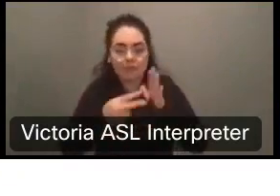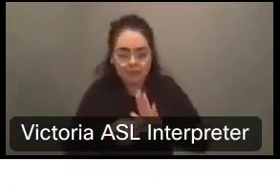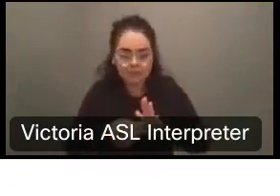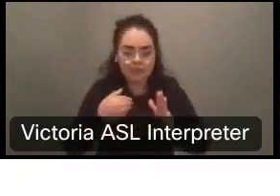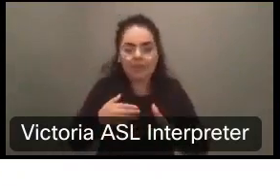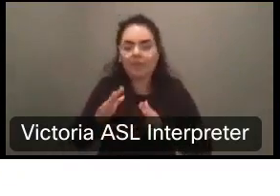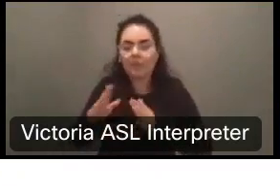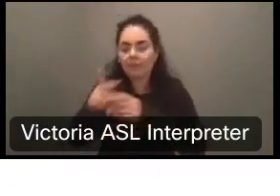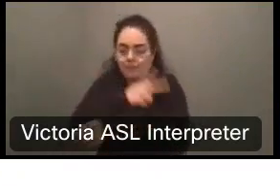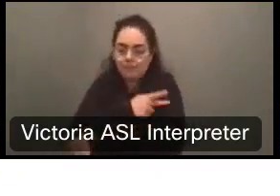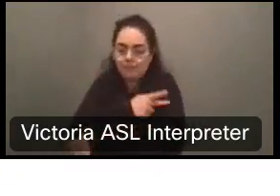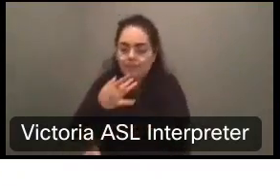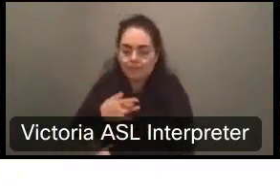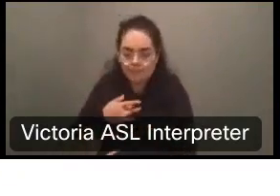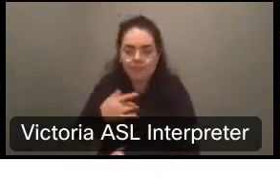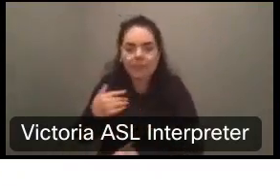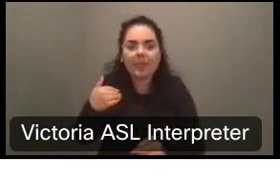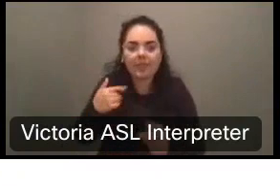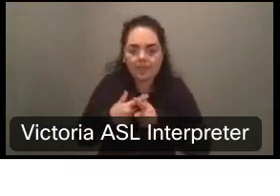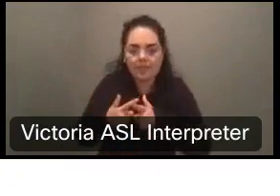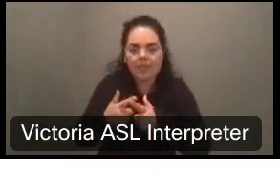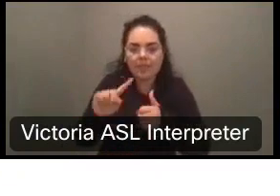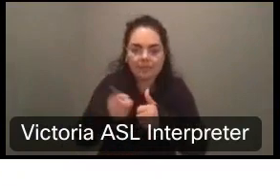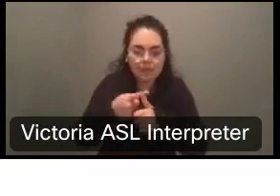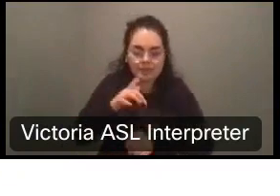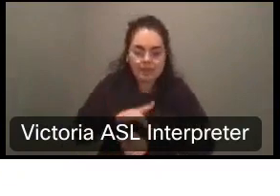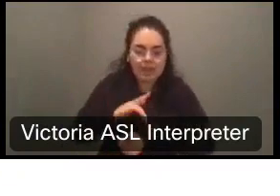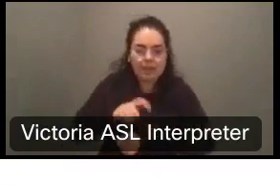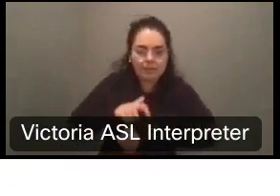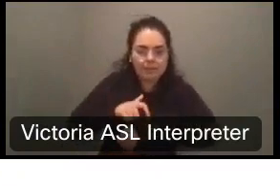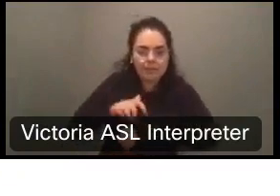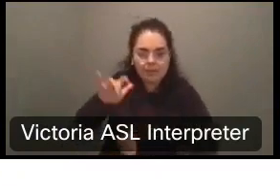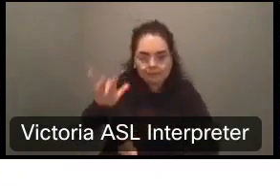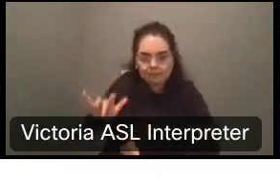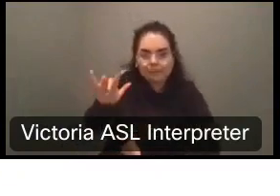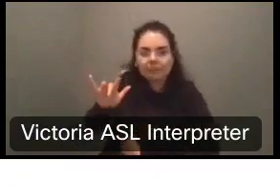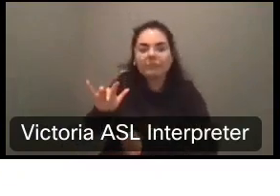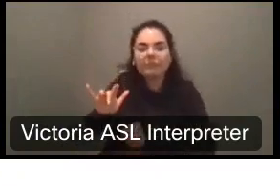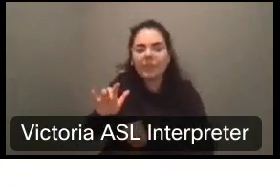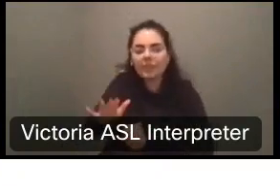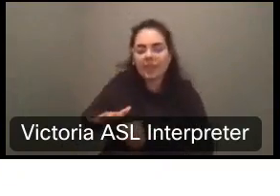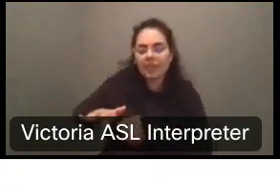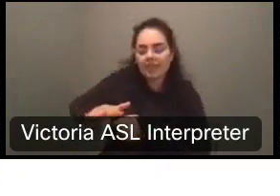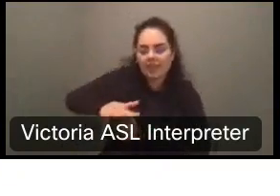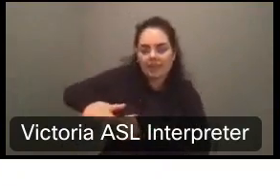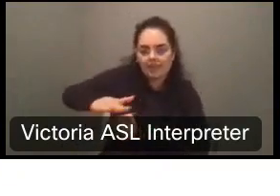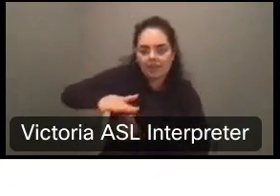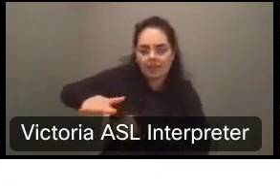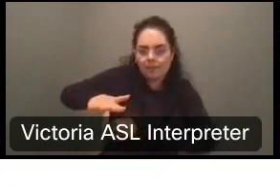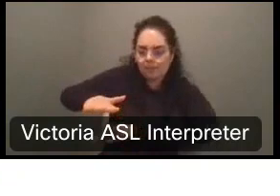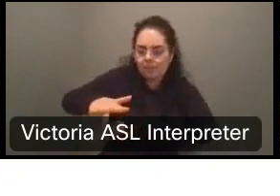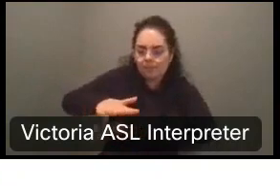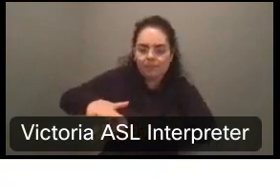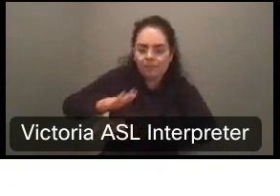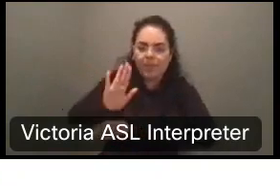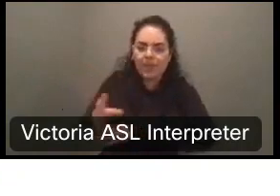down their palm. The first time they actually need to touch the device. All subsequent times they can actually just hover their palm over the device and it